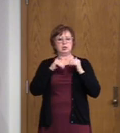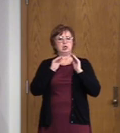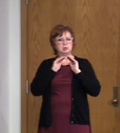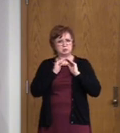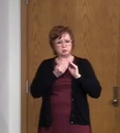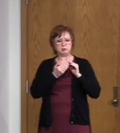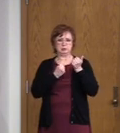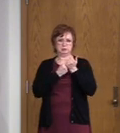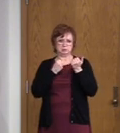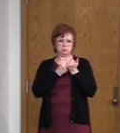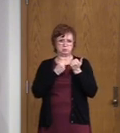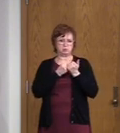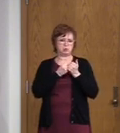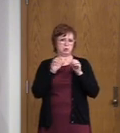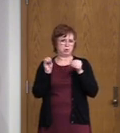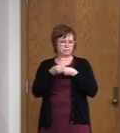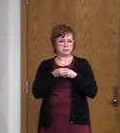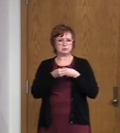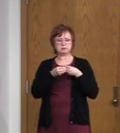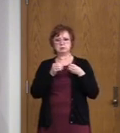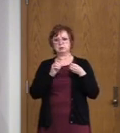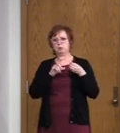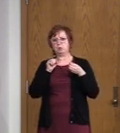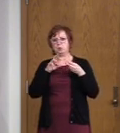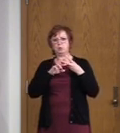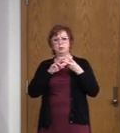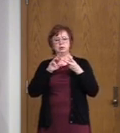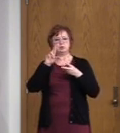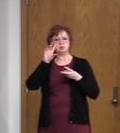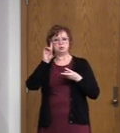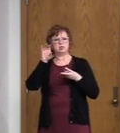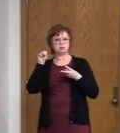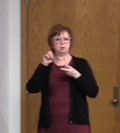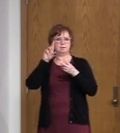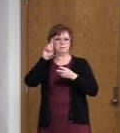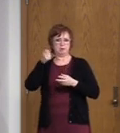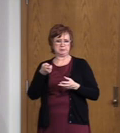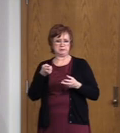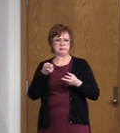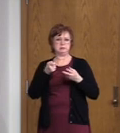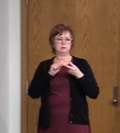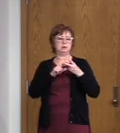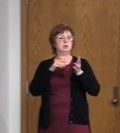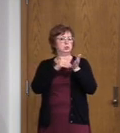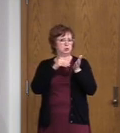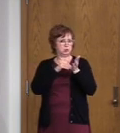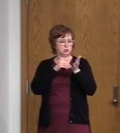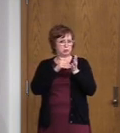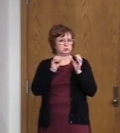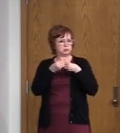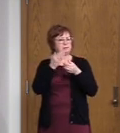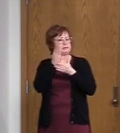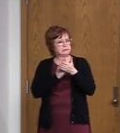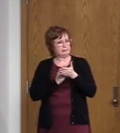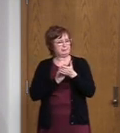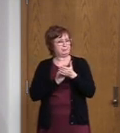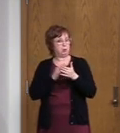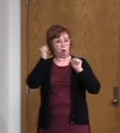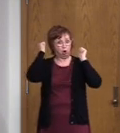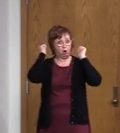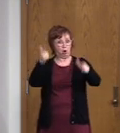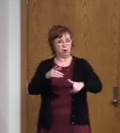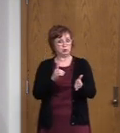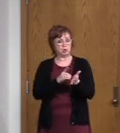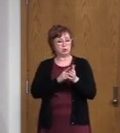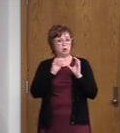that will include community-based pharmacies, physician offices. I'm going to get into a little more detail of that in a minute. So